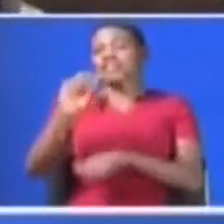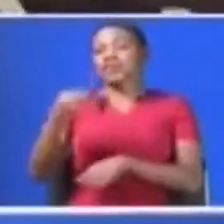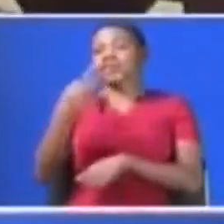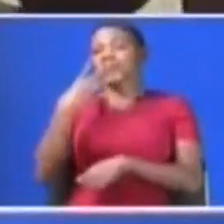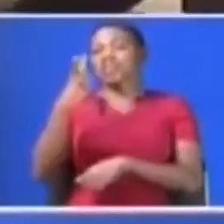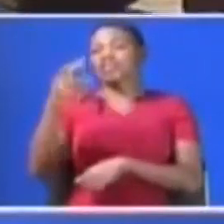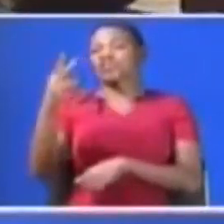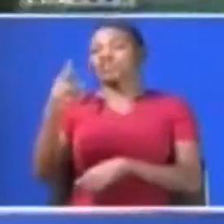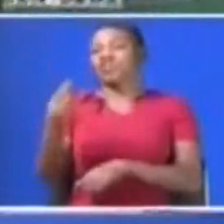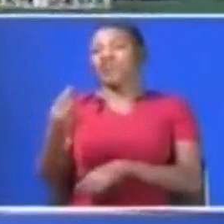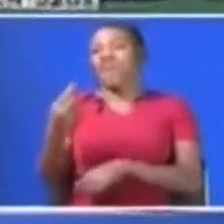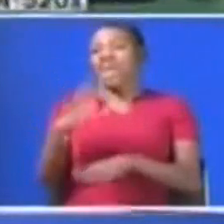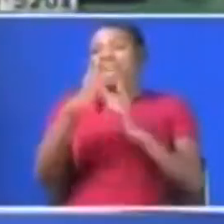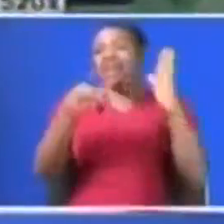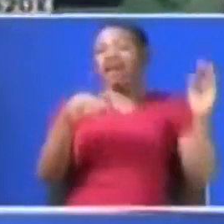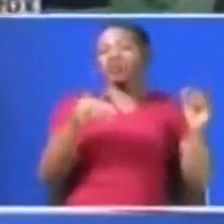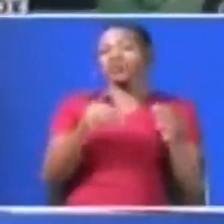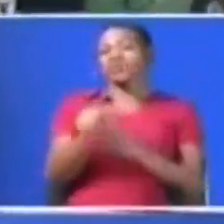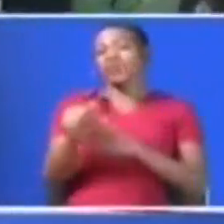14,421 shillings and a house allowance of